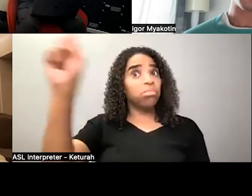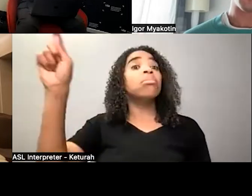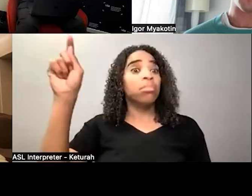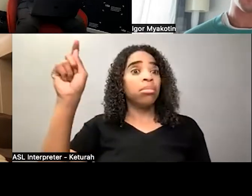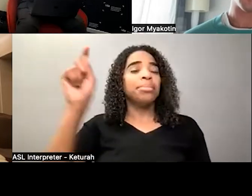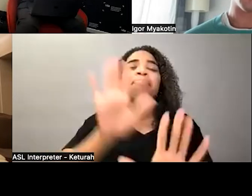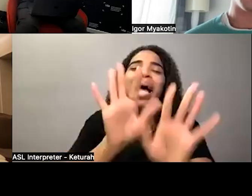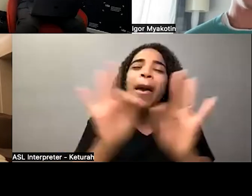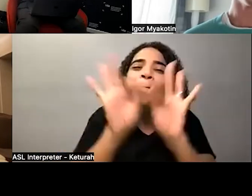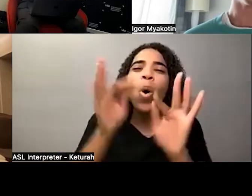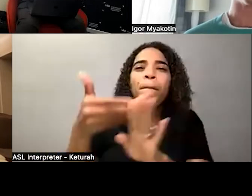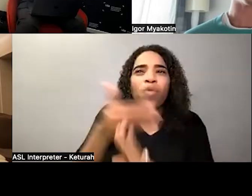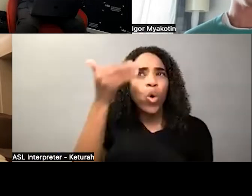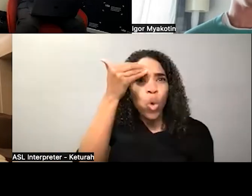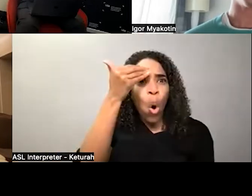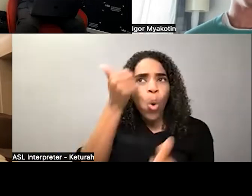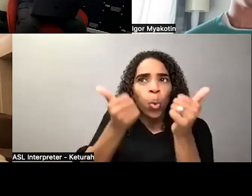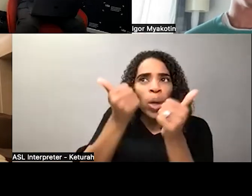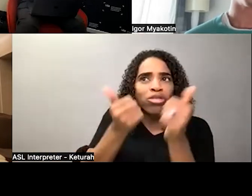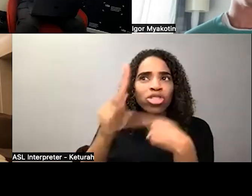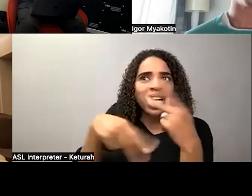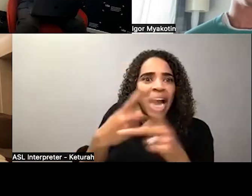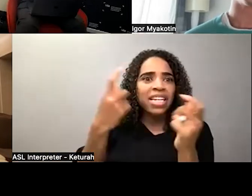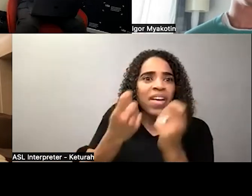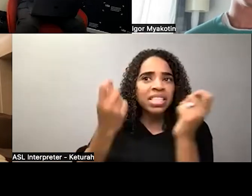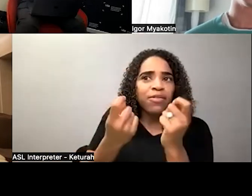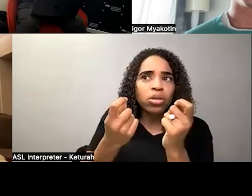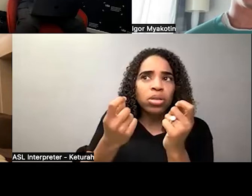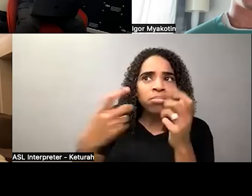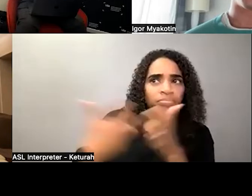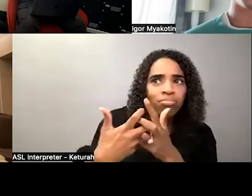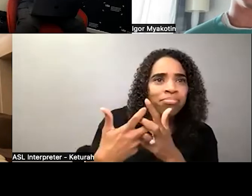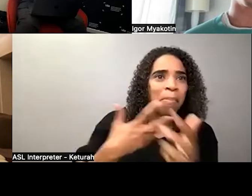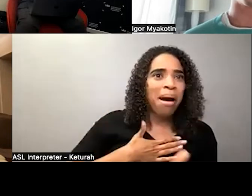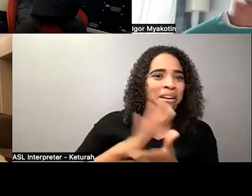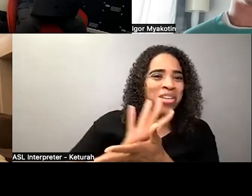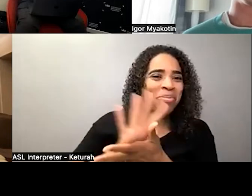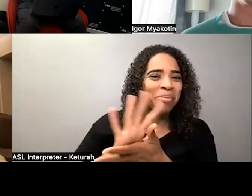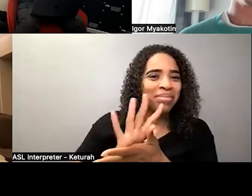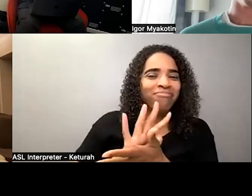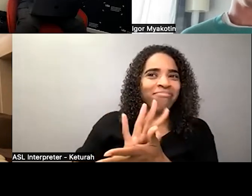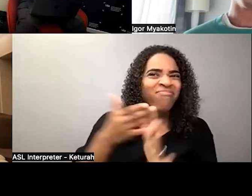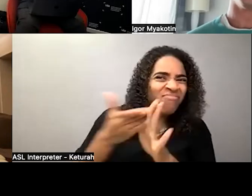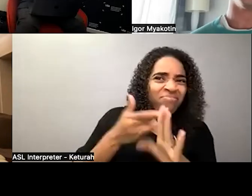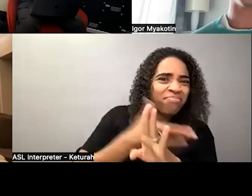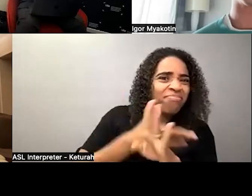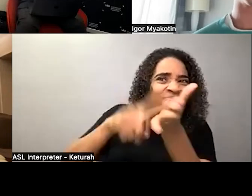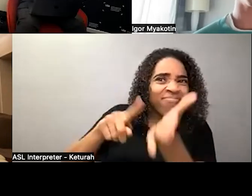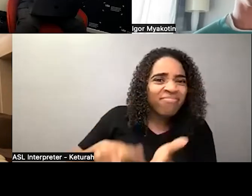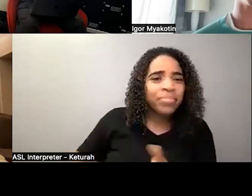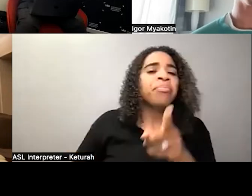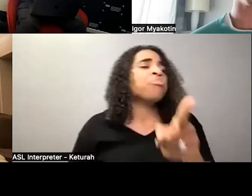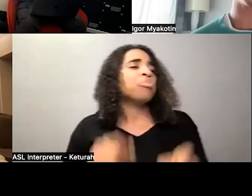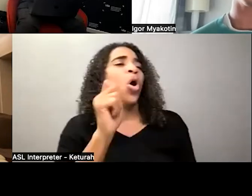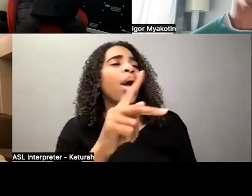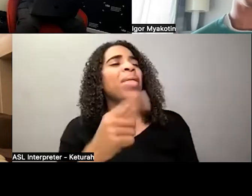know what kind of festival would be a good audience for your film. Right. And, you know, some context to the question, the reason I'm